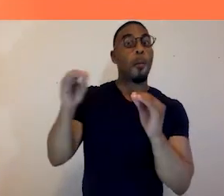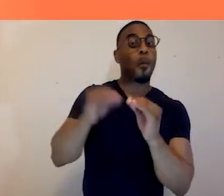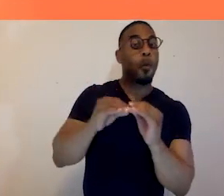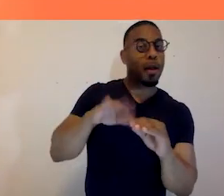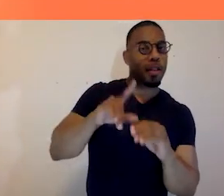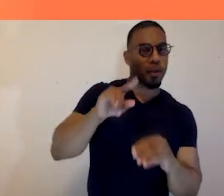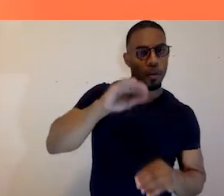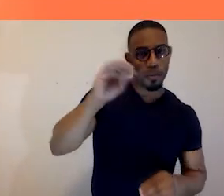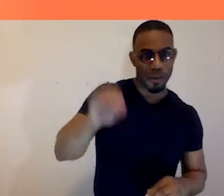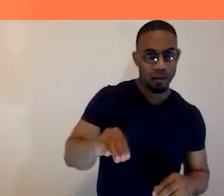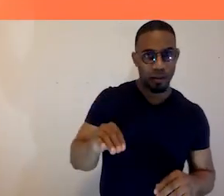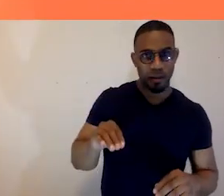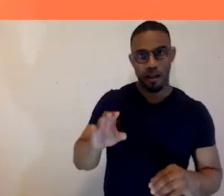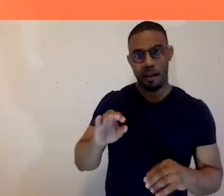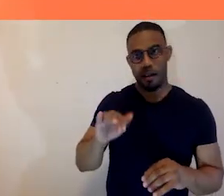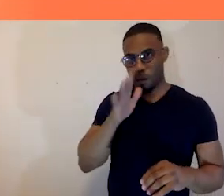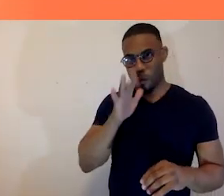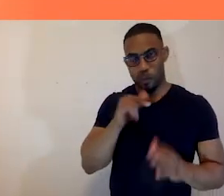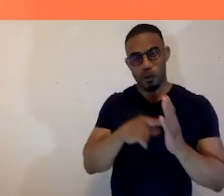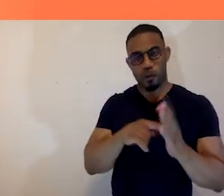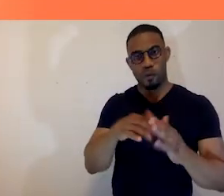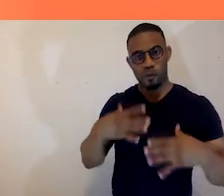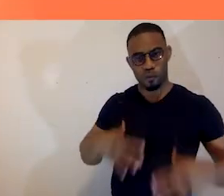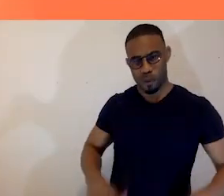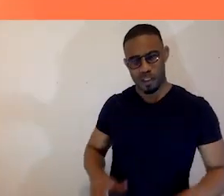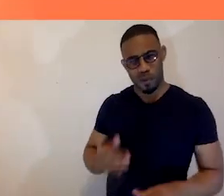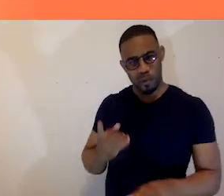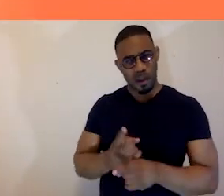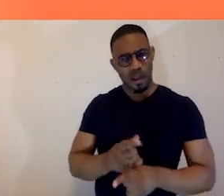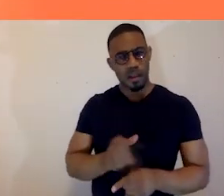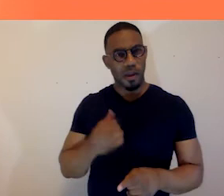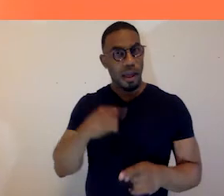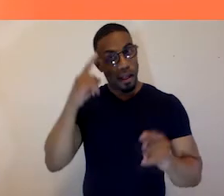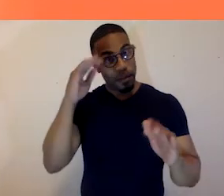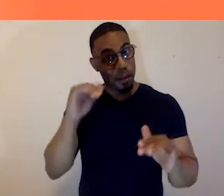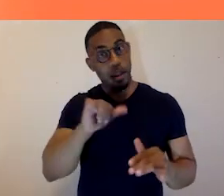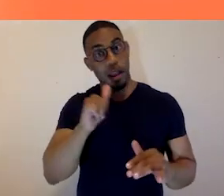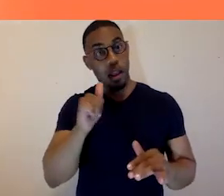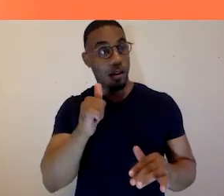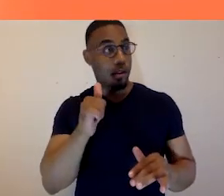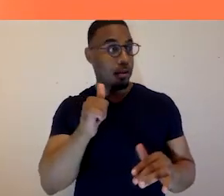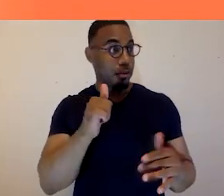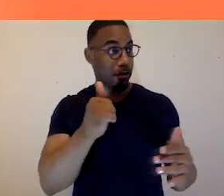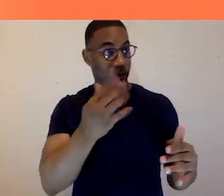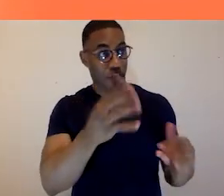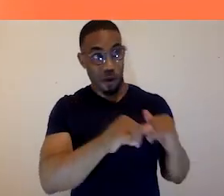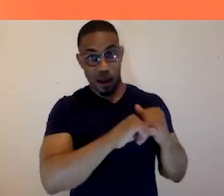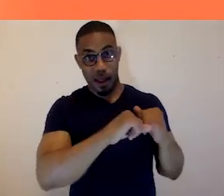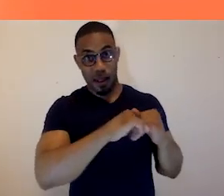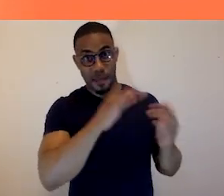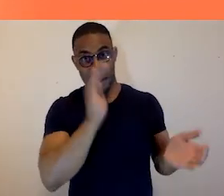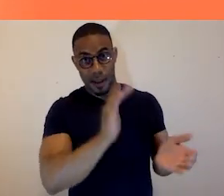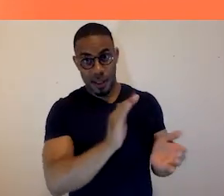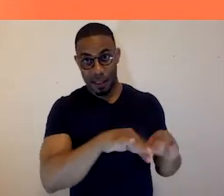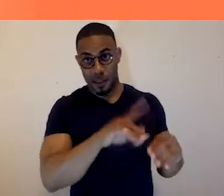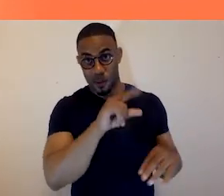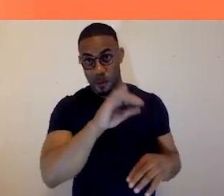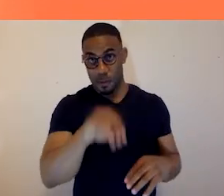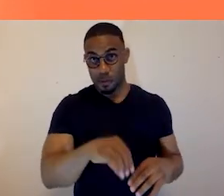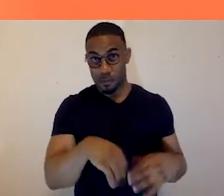than 20% of the women to be shown the dress, right? And I expect the other 4 ads to be less than